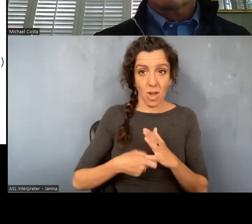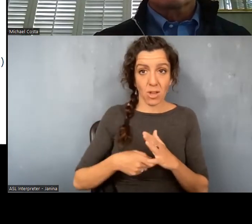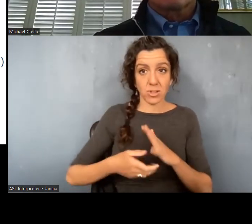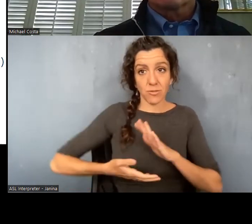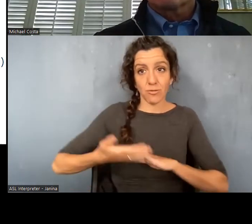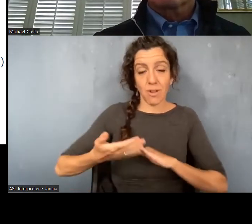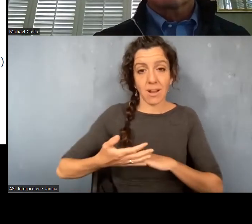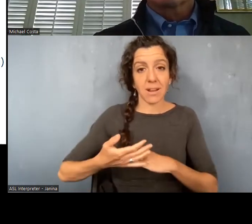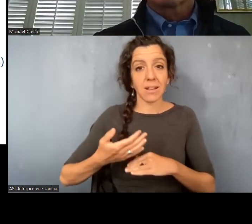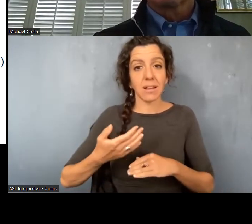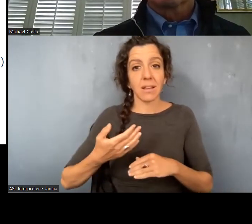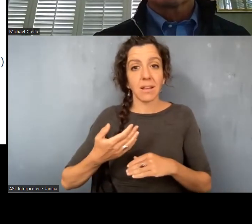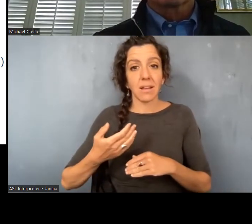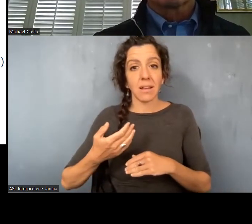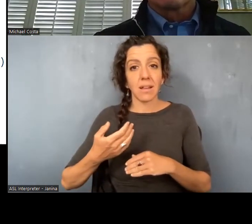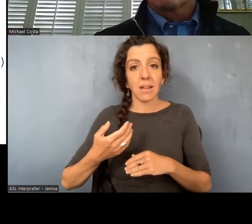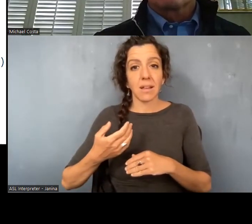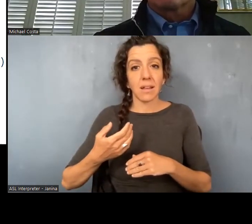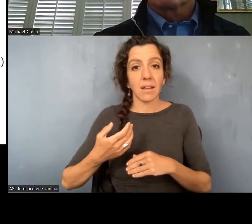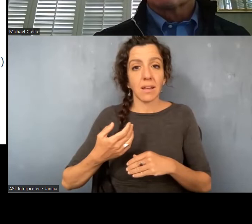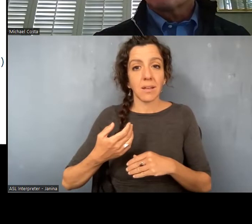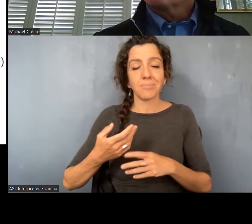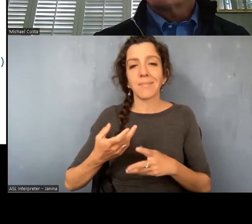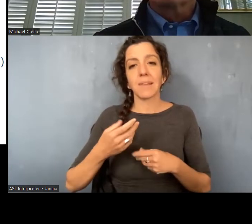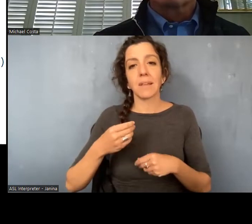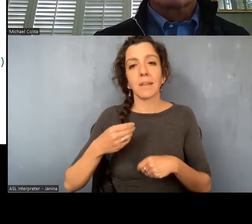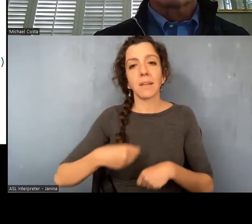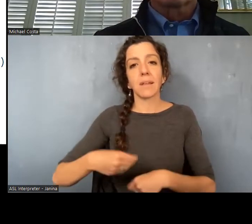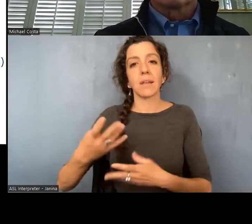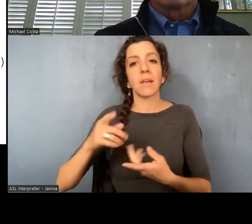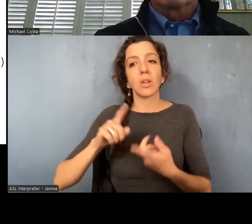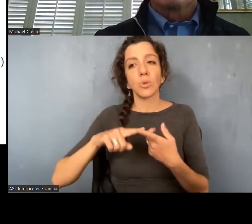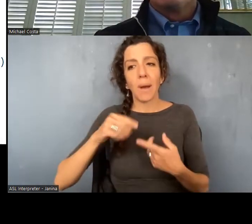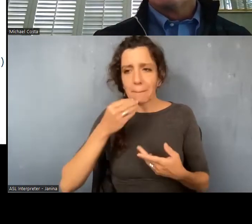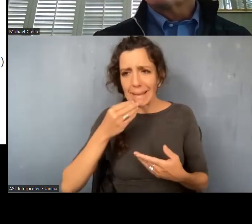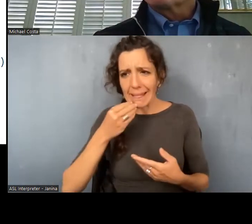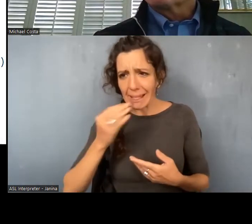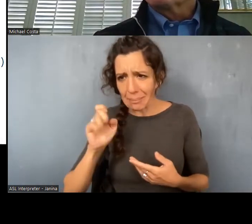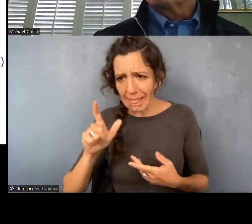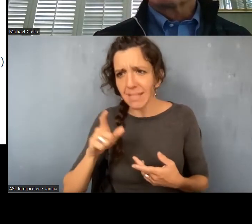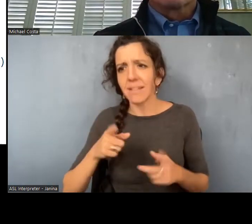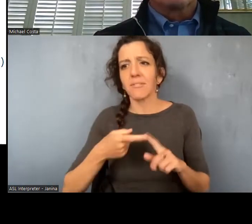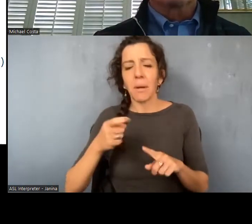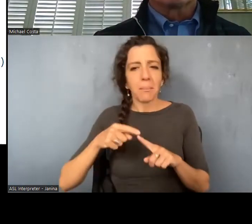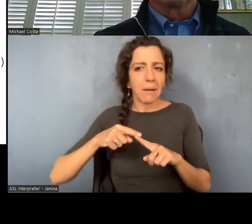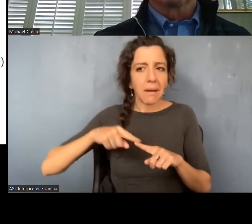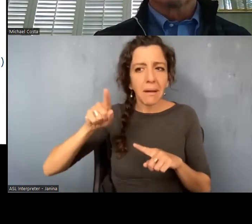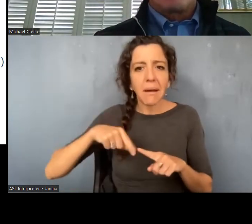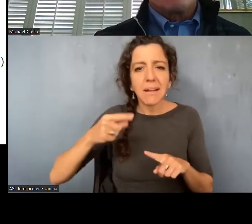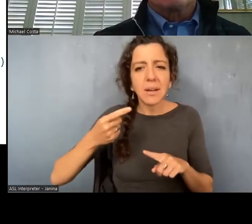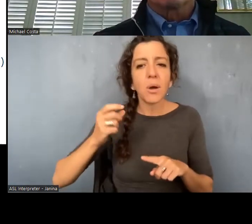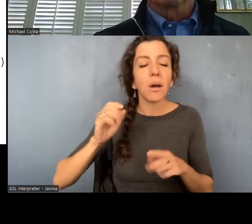meal across San Francisco versus running it up to the Grapevine from Santa Clarita is different,